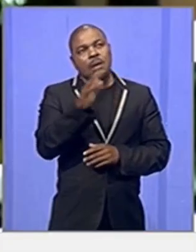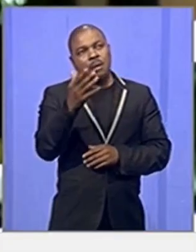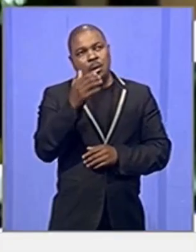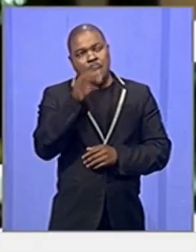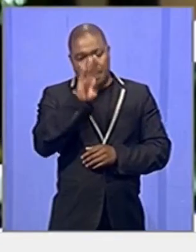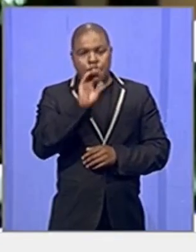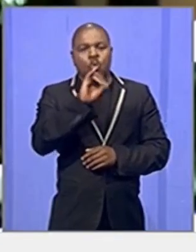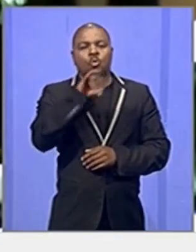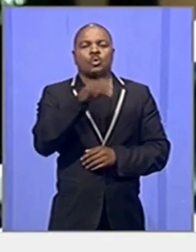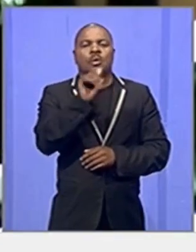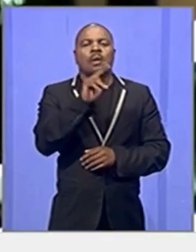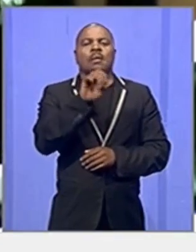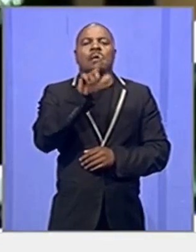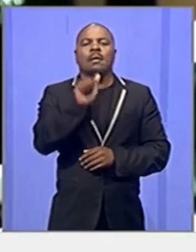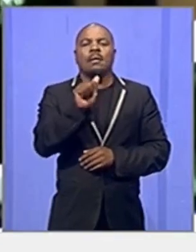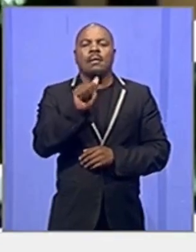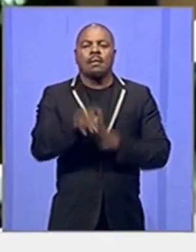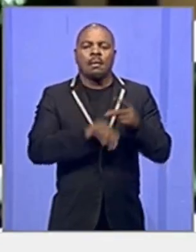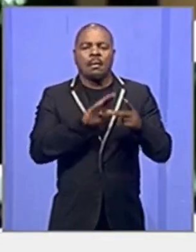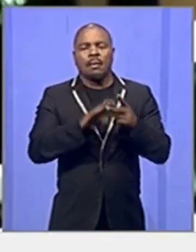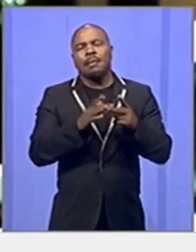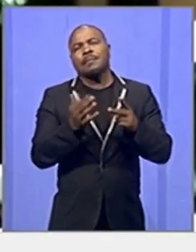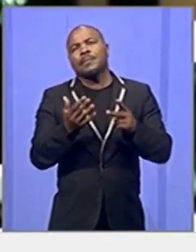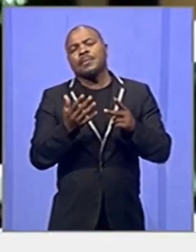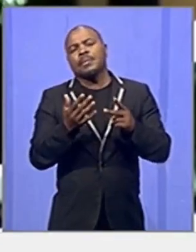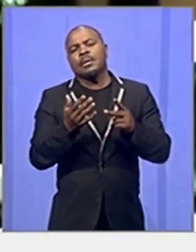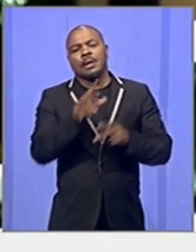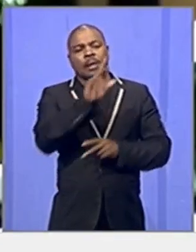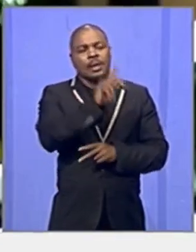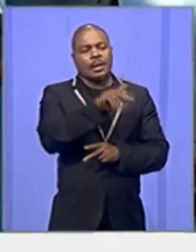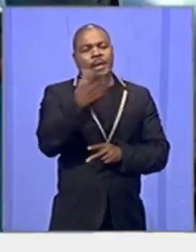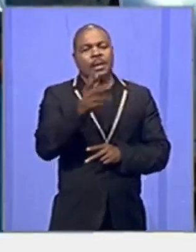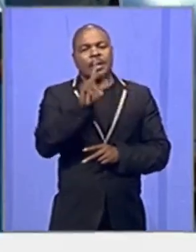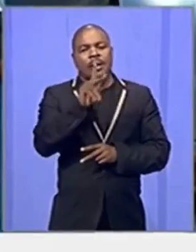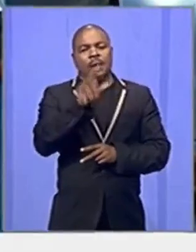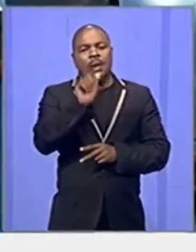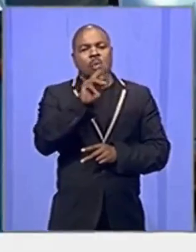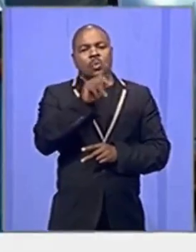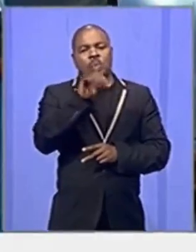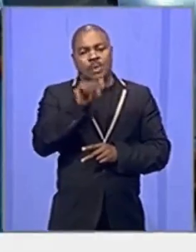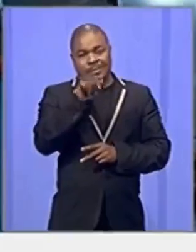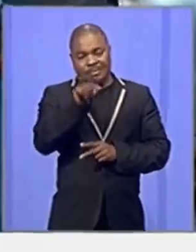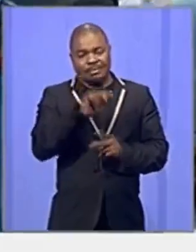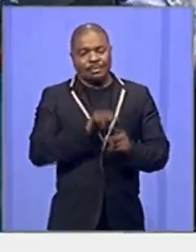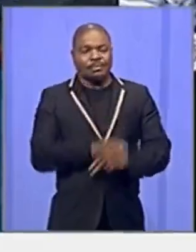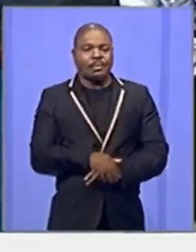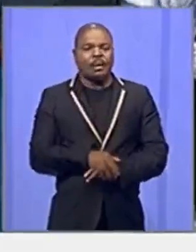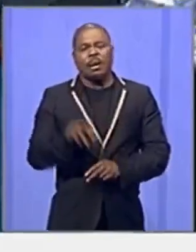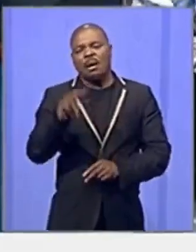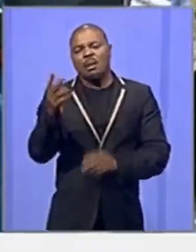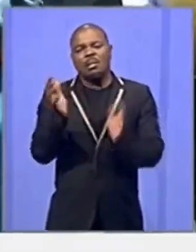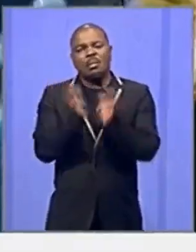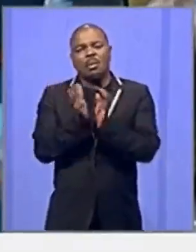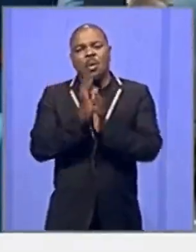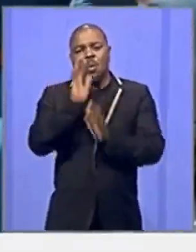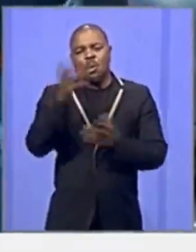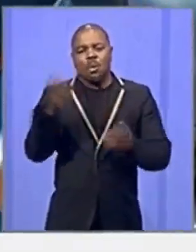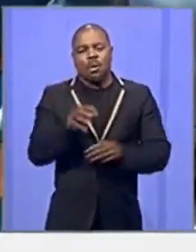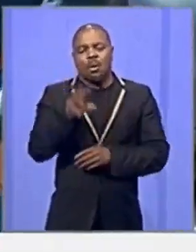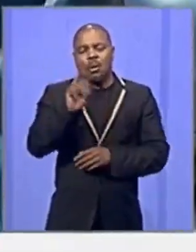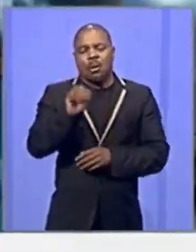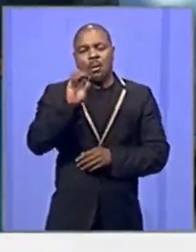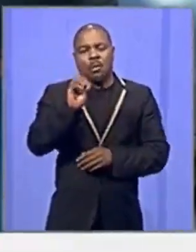Bujanala and Kenneth Kaunda. Kopano tse dingwe tsa dikgaolo di tla tswelela kwa Dr. Ruth Gomotse